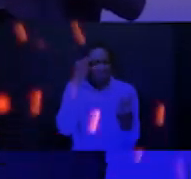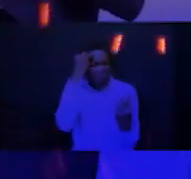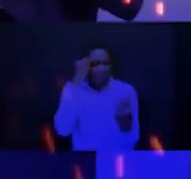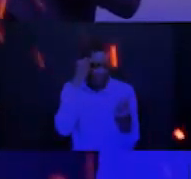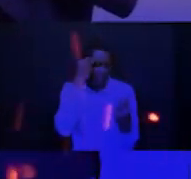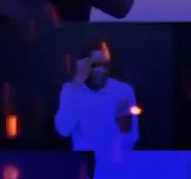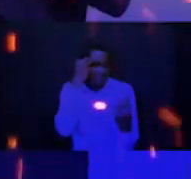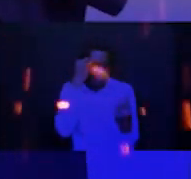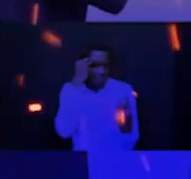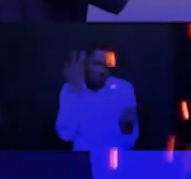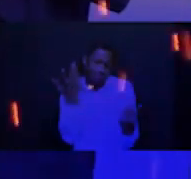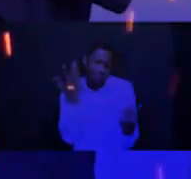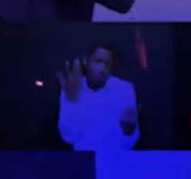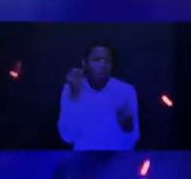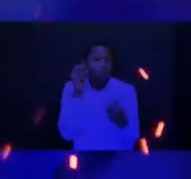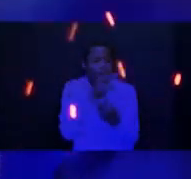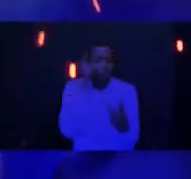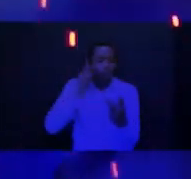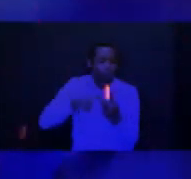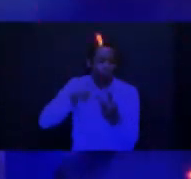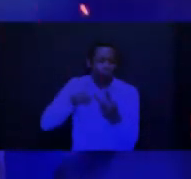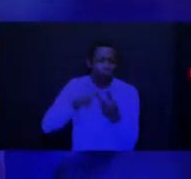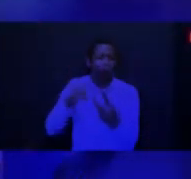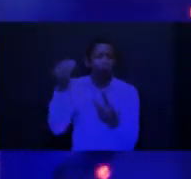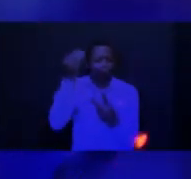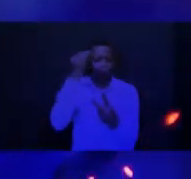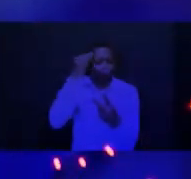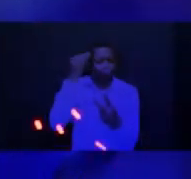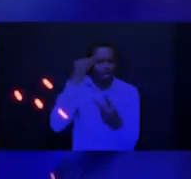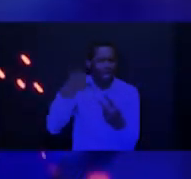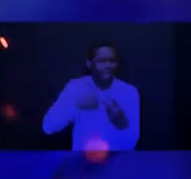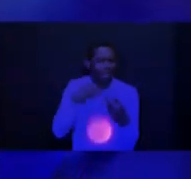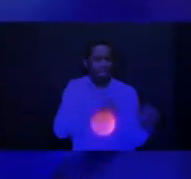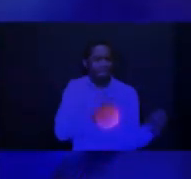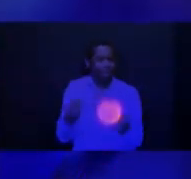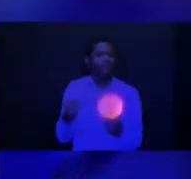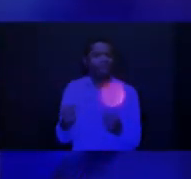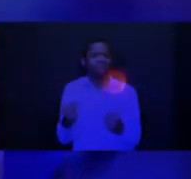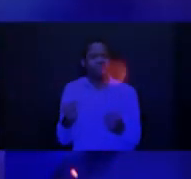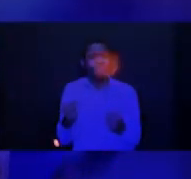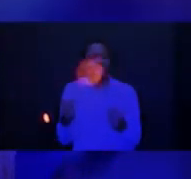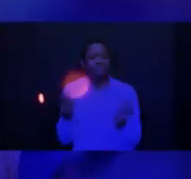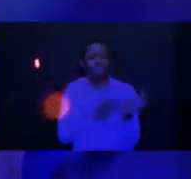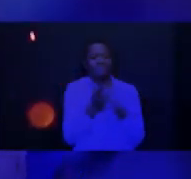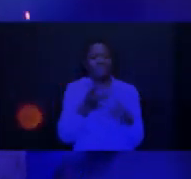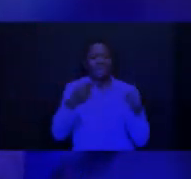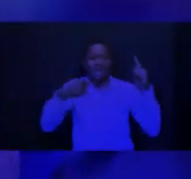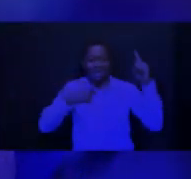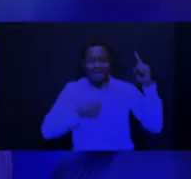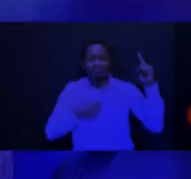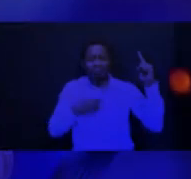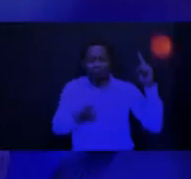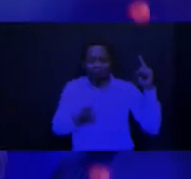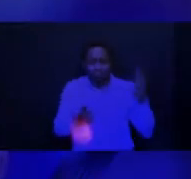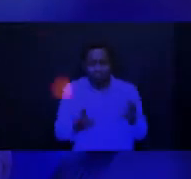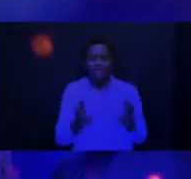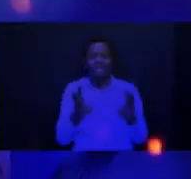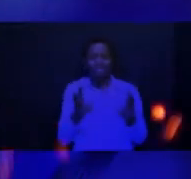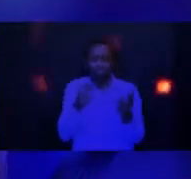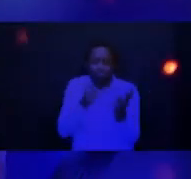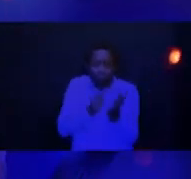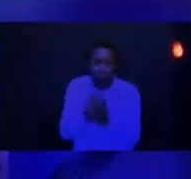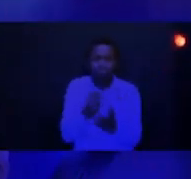madman. I am the way, the truth, and the life. No